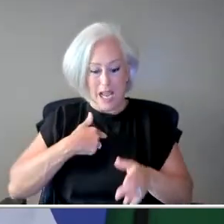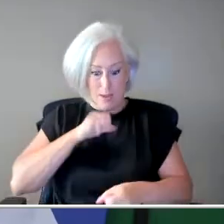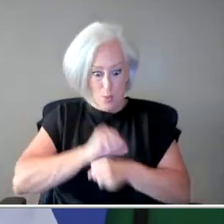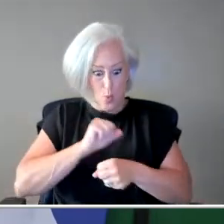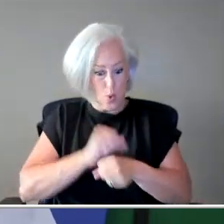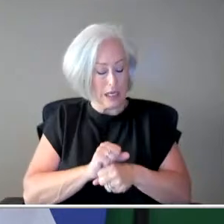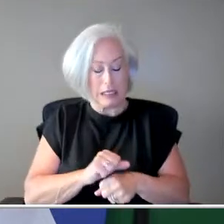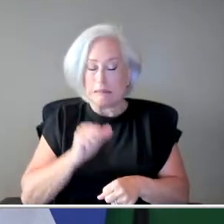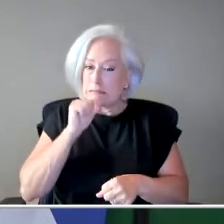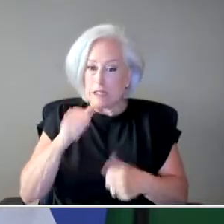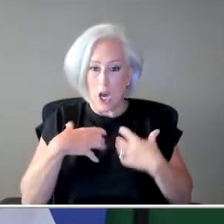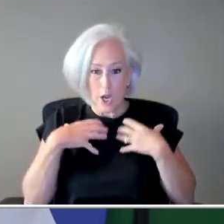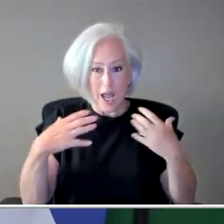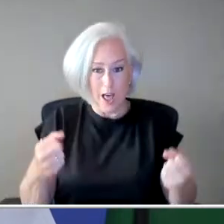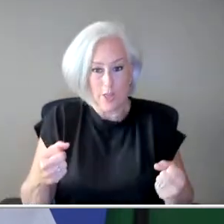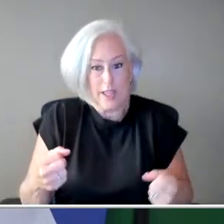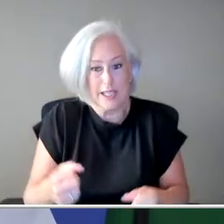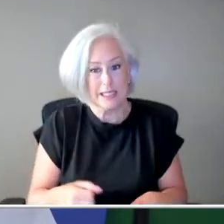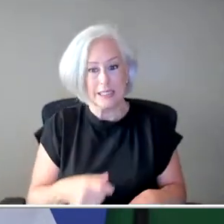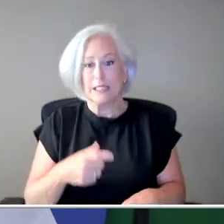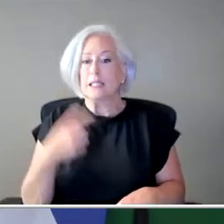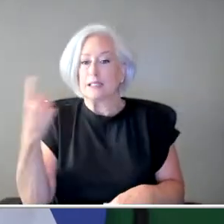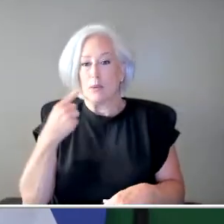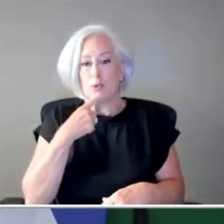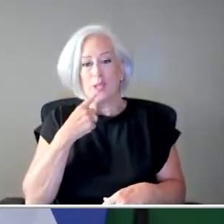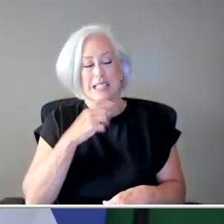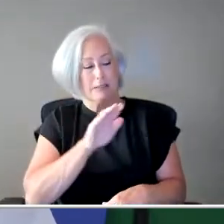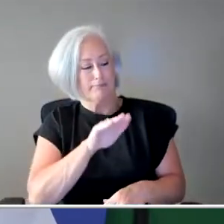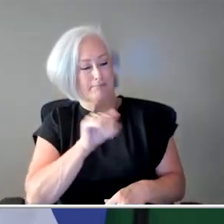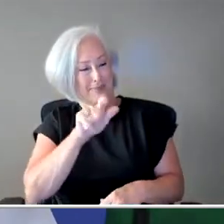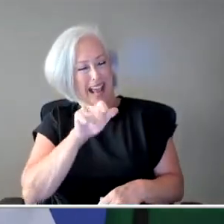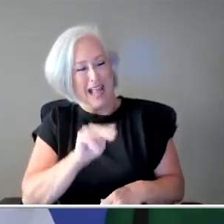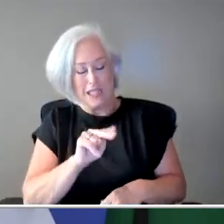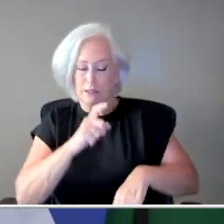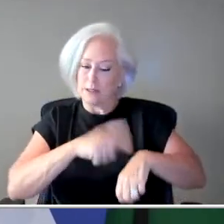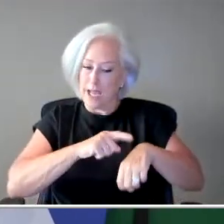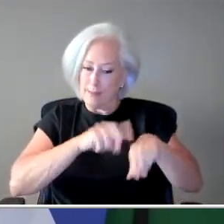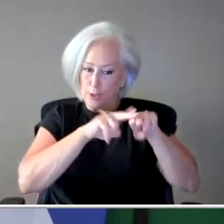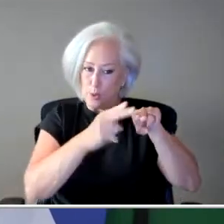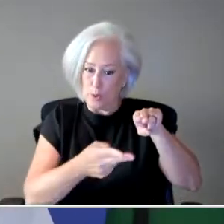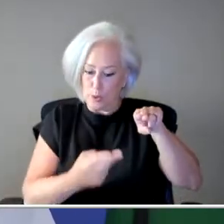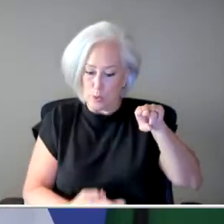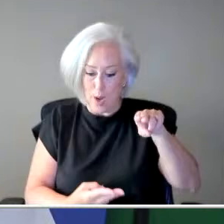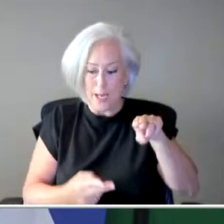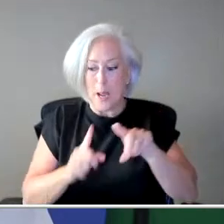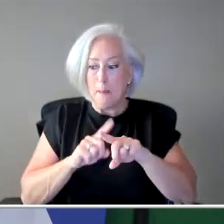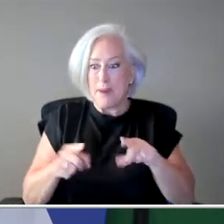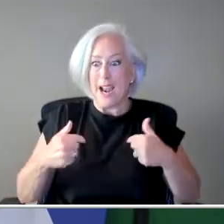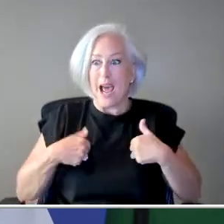you, hey Alan, it's time to lose weight, you're overweight. But instead, I'm adding